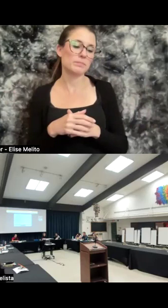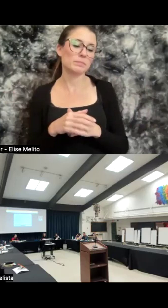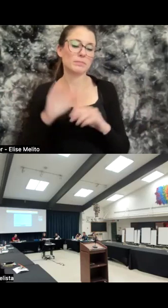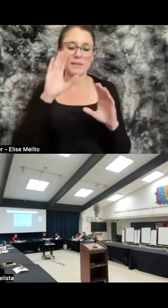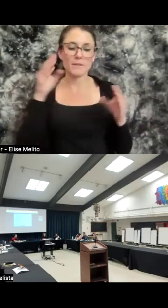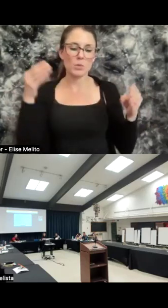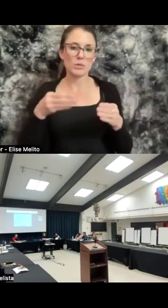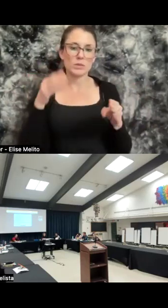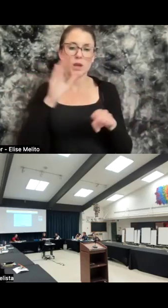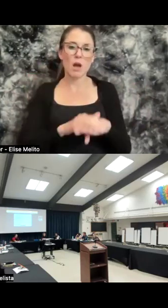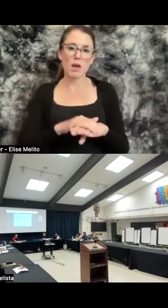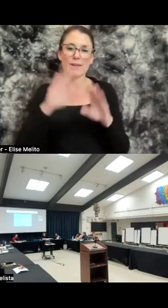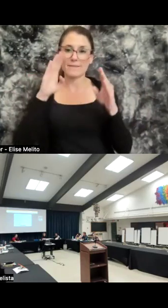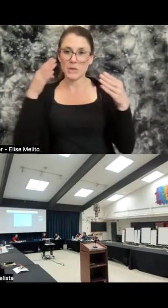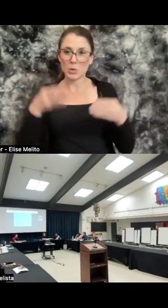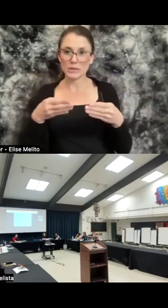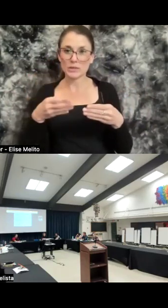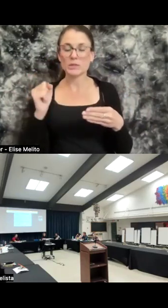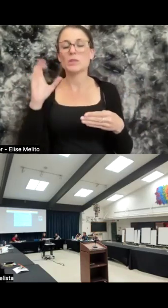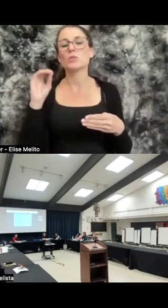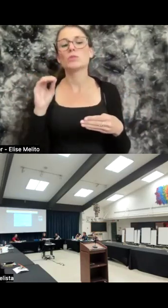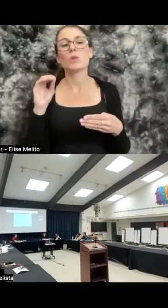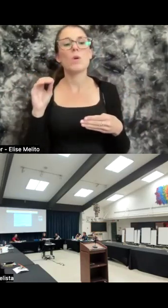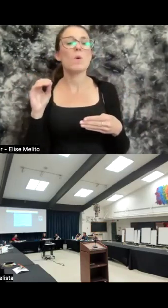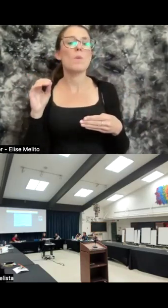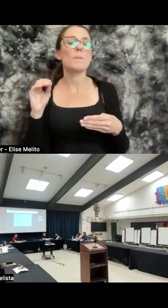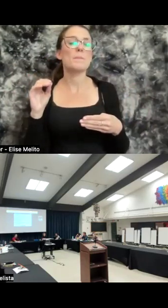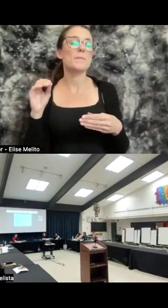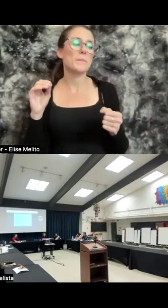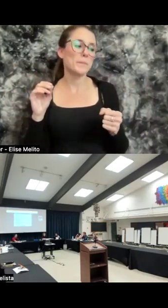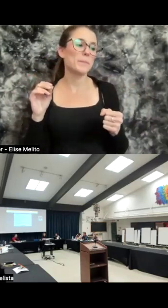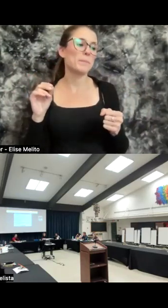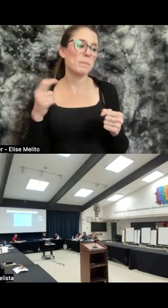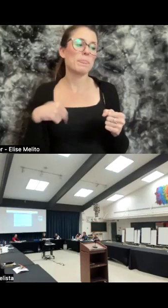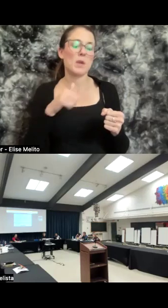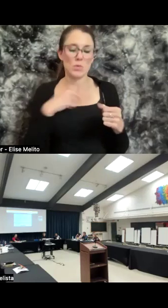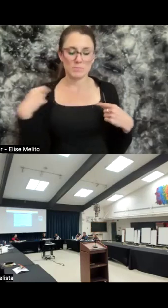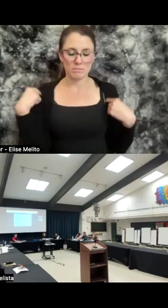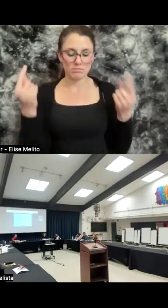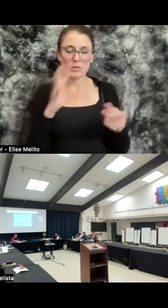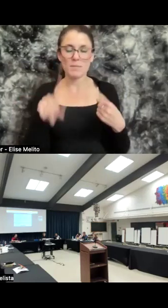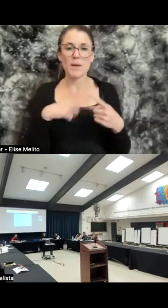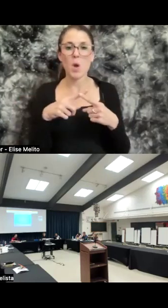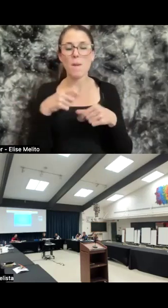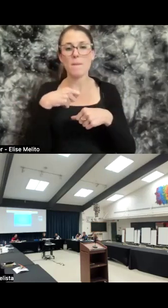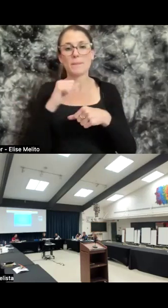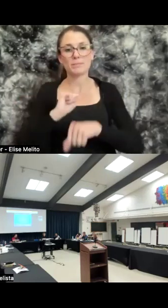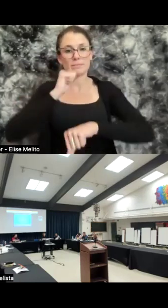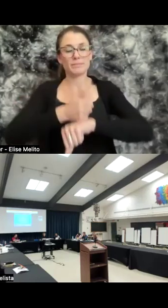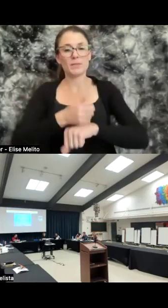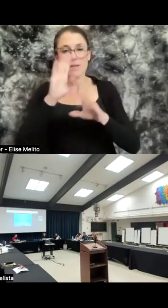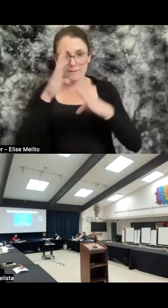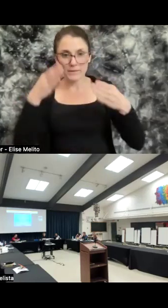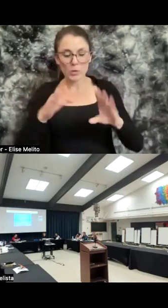focus on focus. So we've been talking about creating focus groups for each of